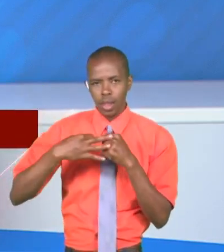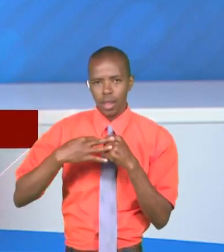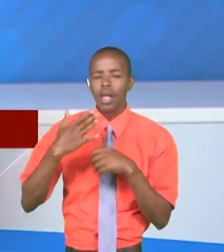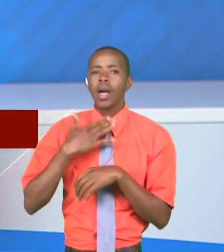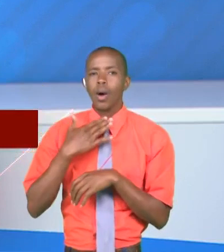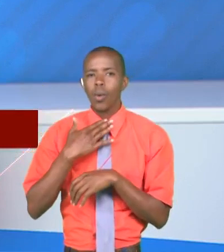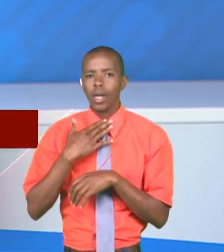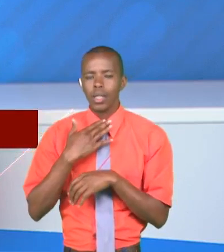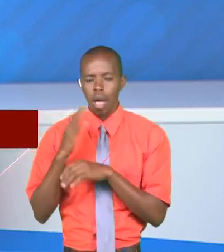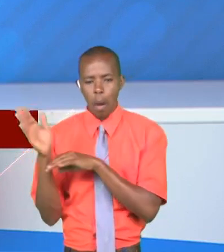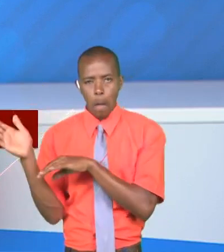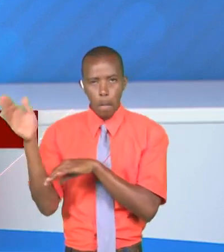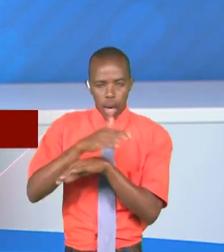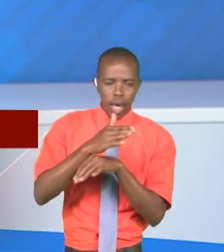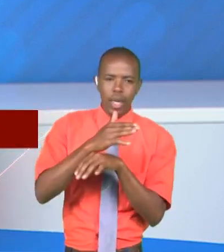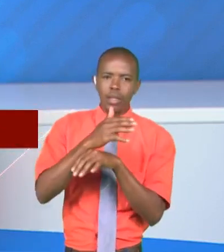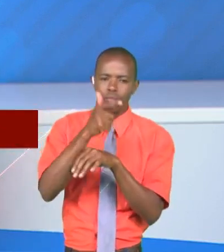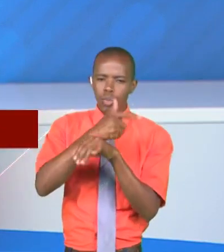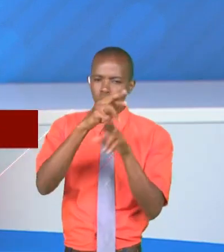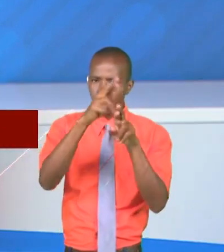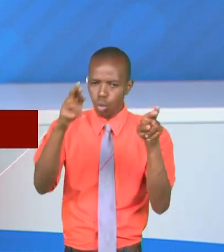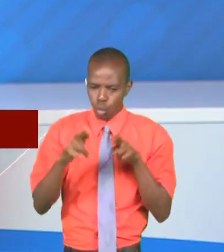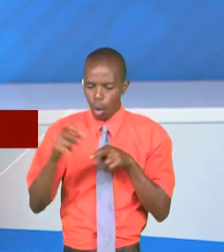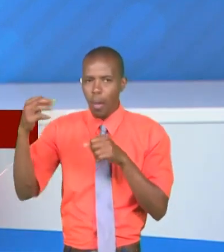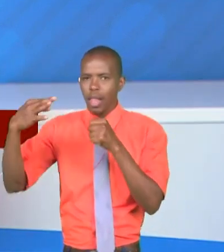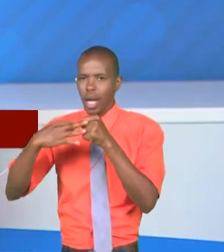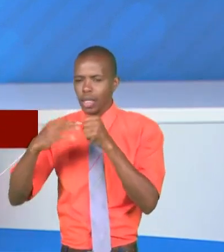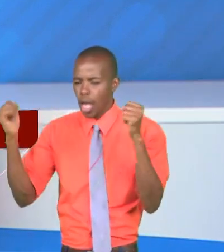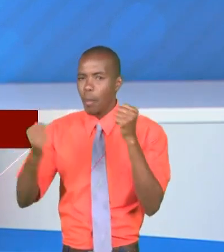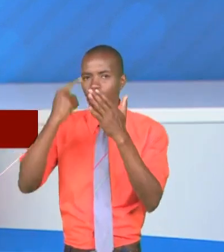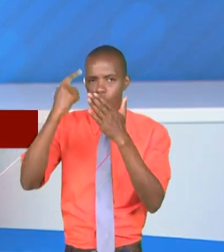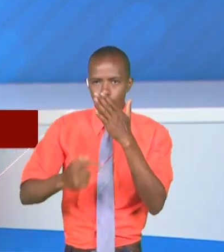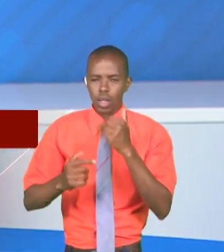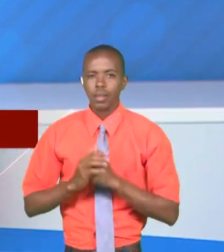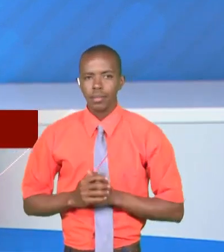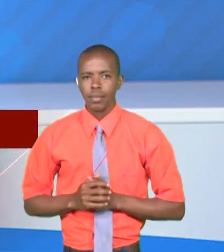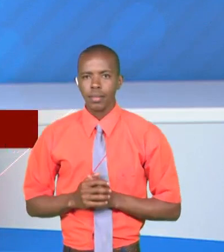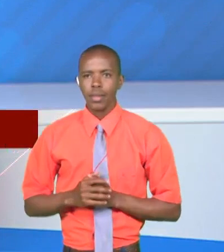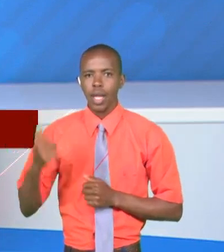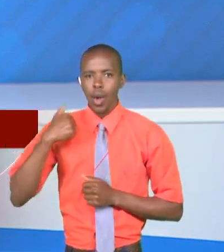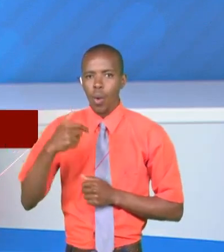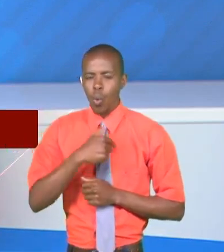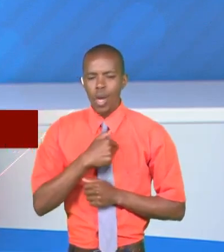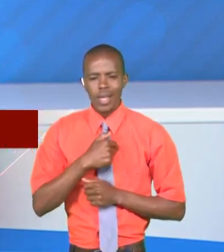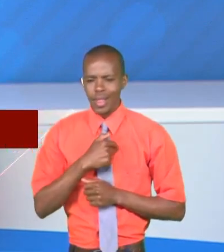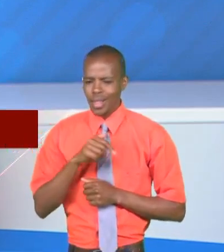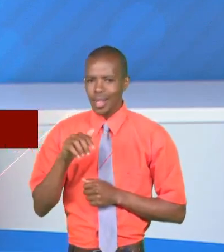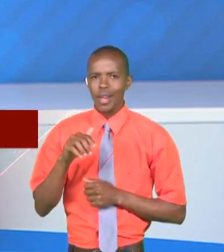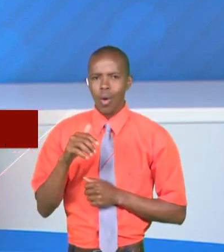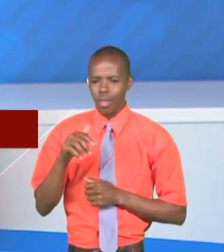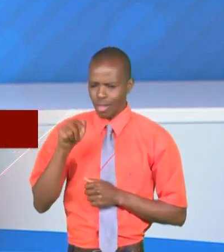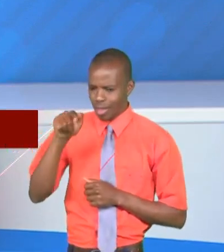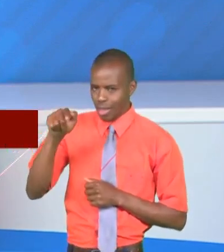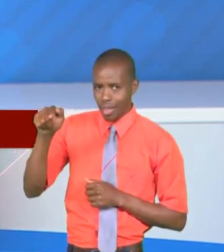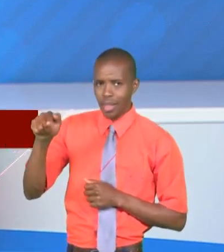to come back to this station by August, and you come and tell me. What's going to happen? I'm telling you, we are eating the ground.